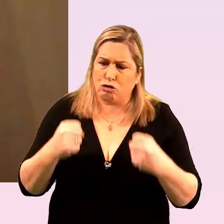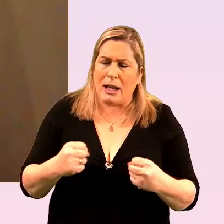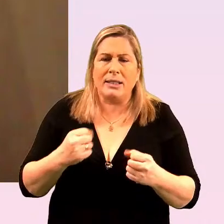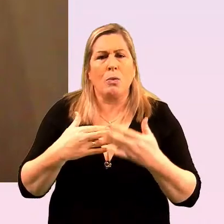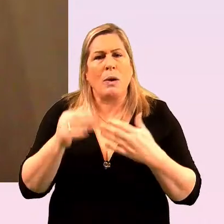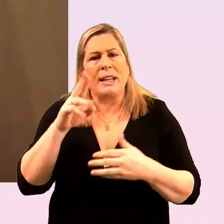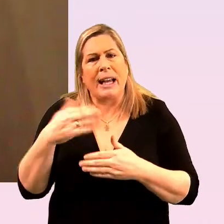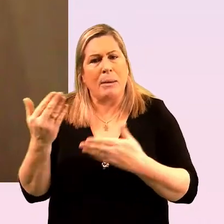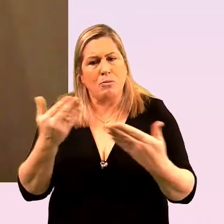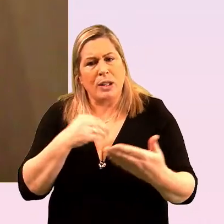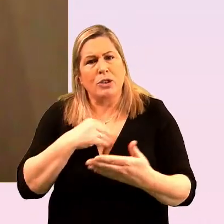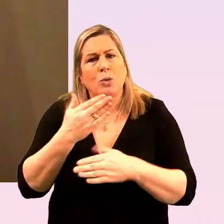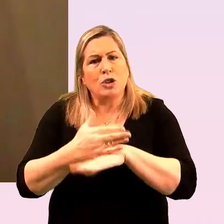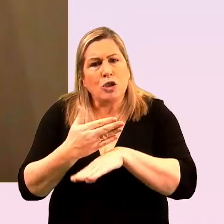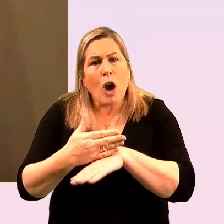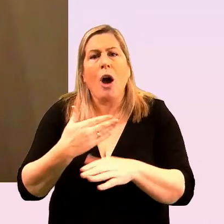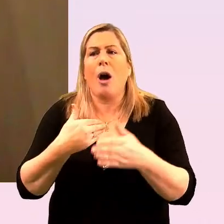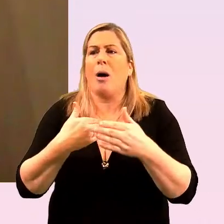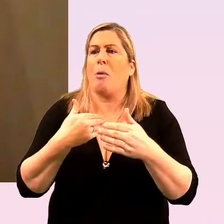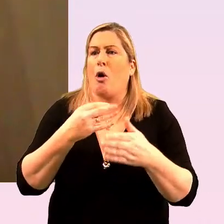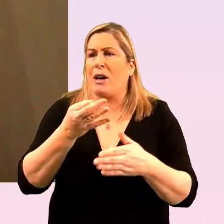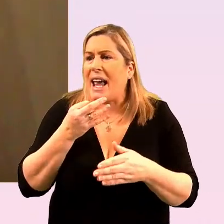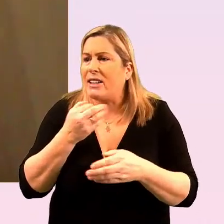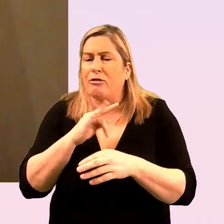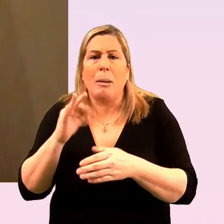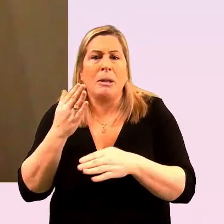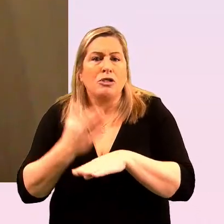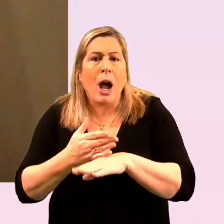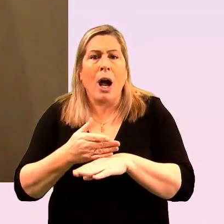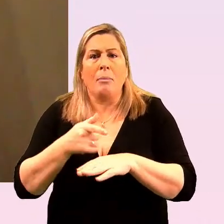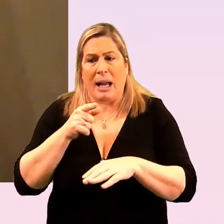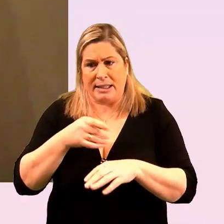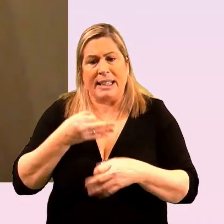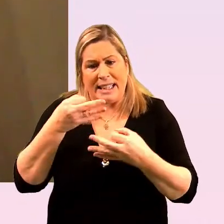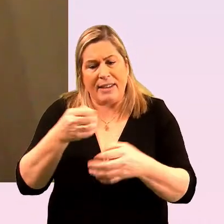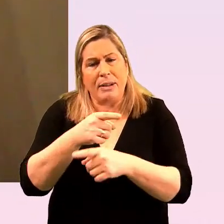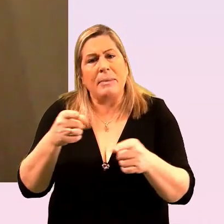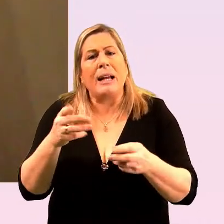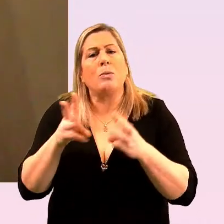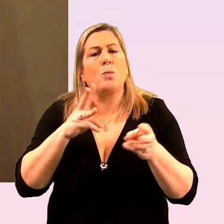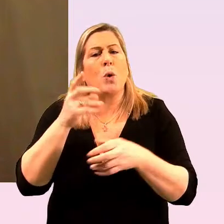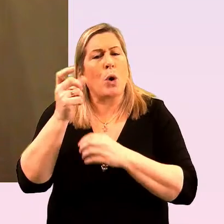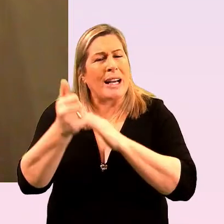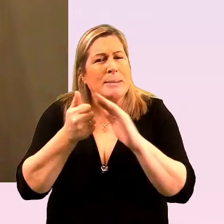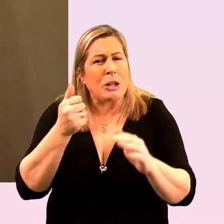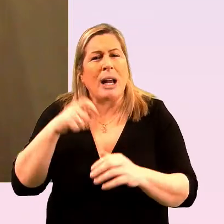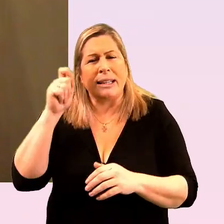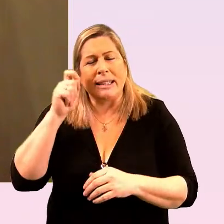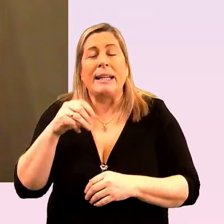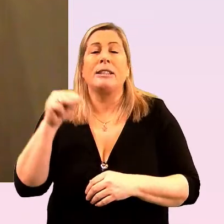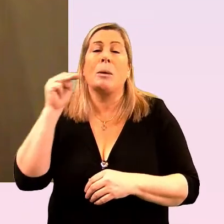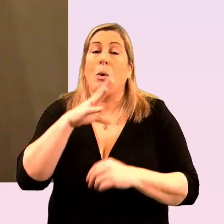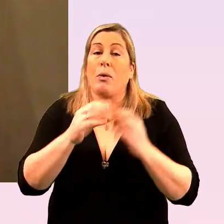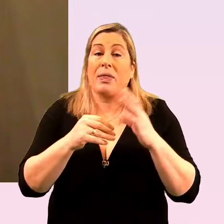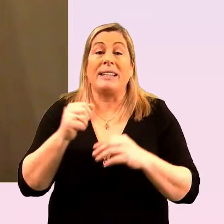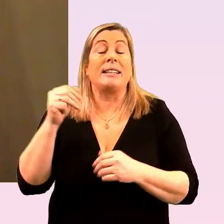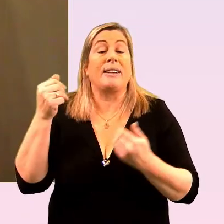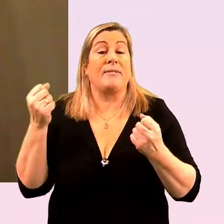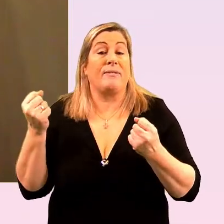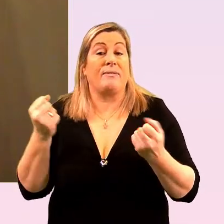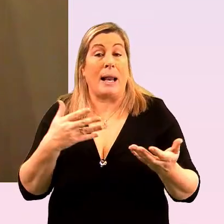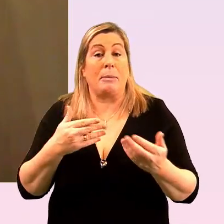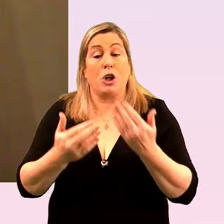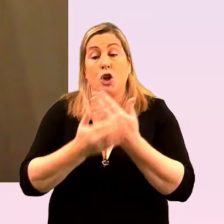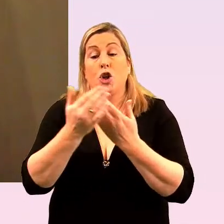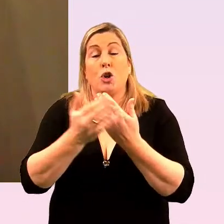can take from a job, and to give them that work experience. And I think one of the really important things that's available with the Youth